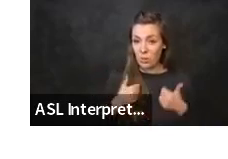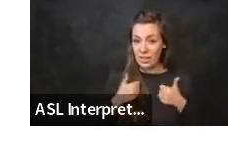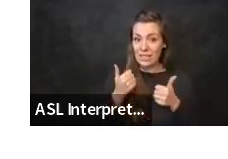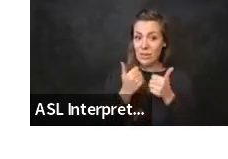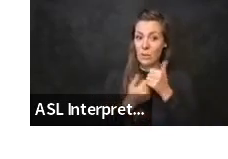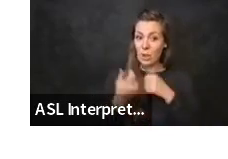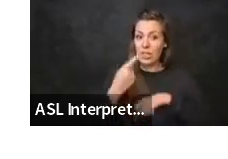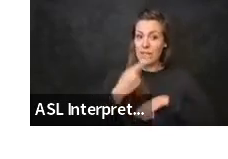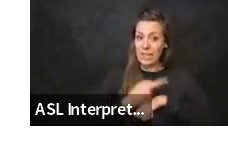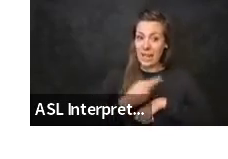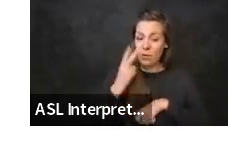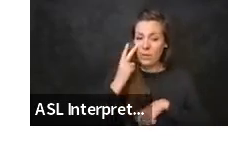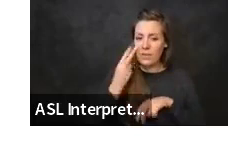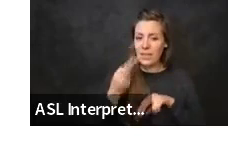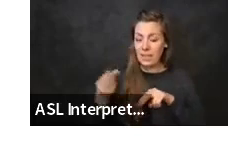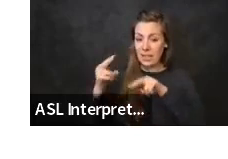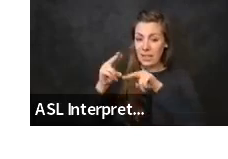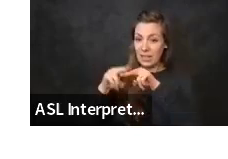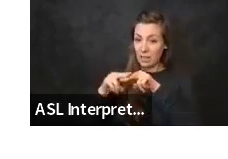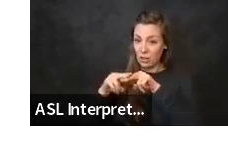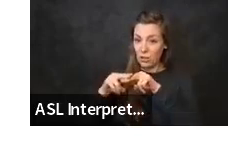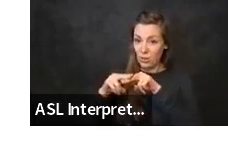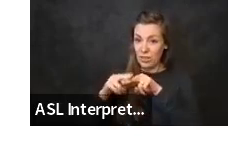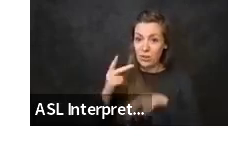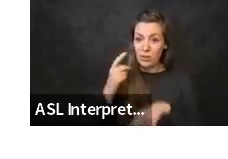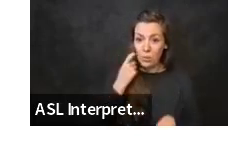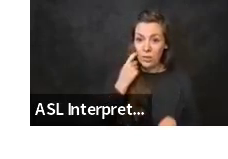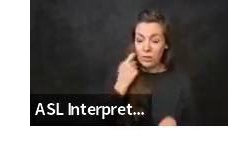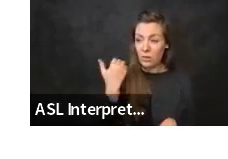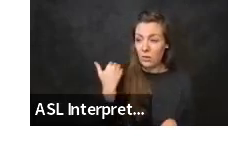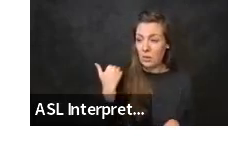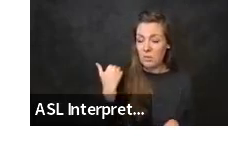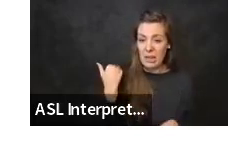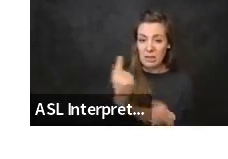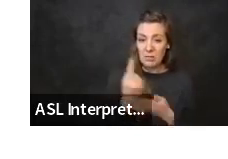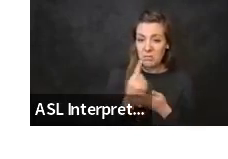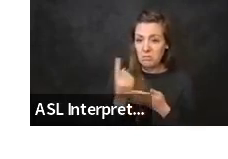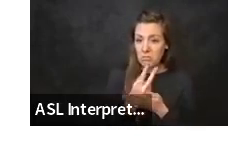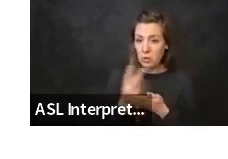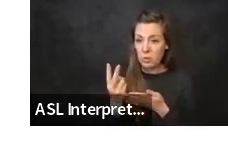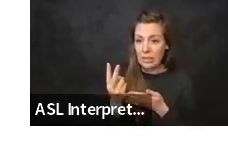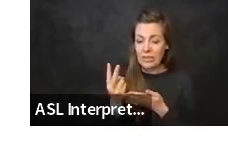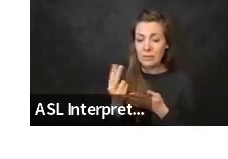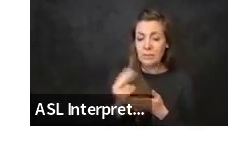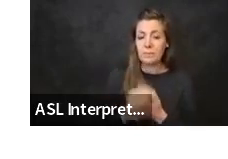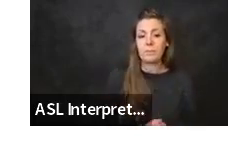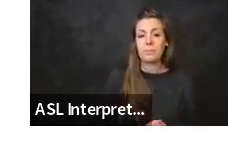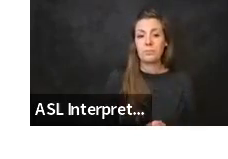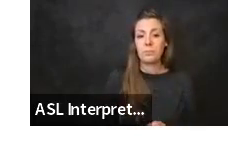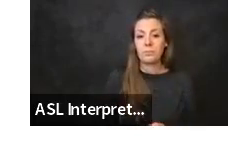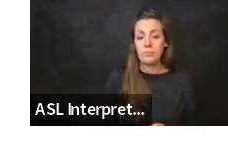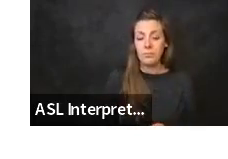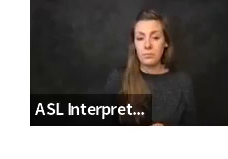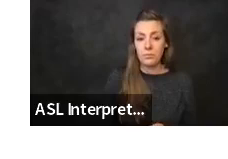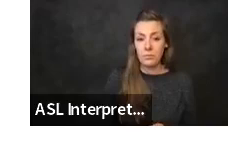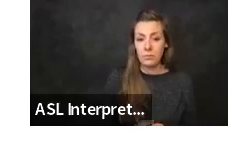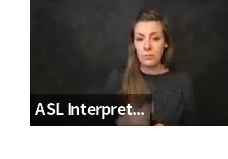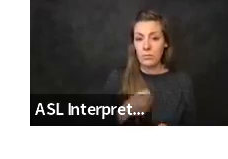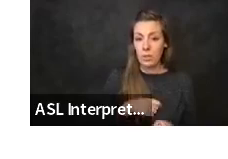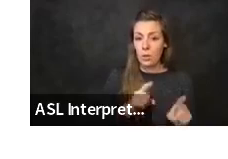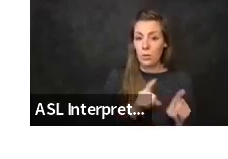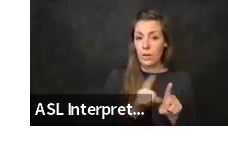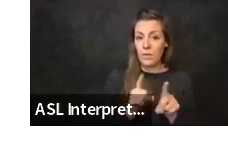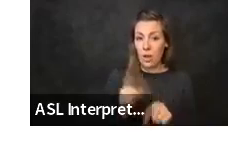And we've seen an increase recently over the past couple weeks. And we have also